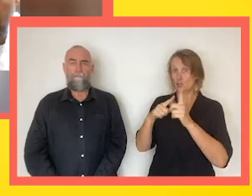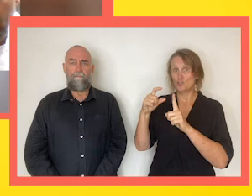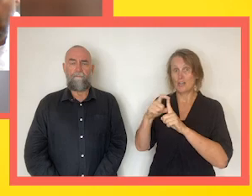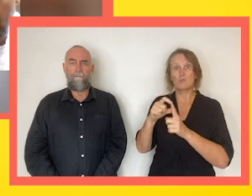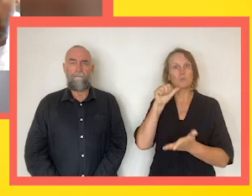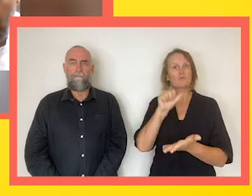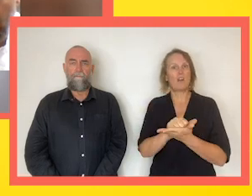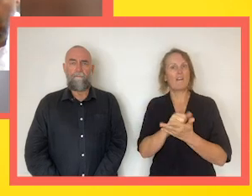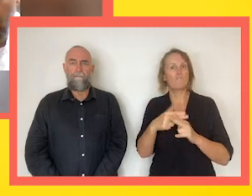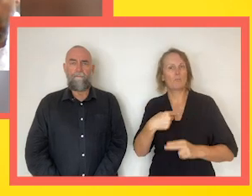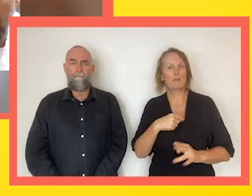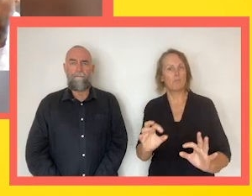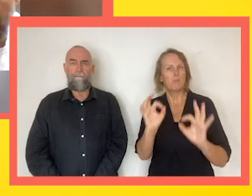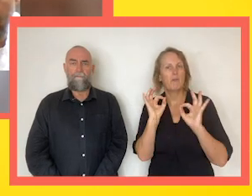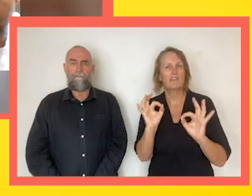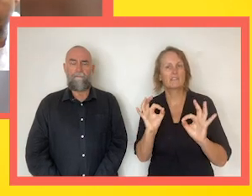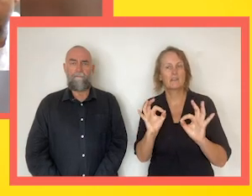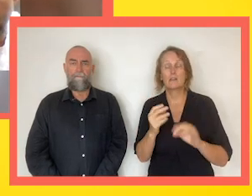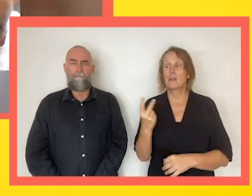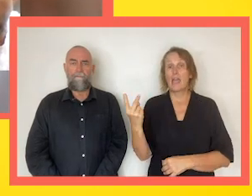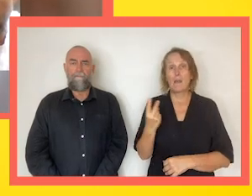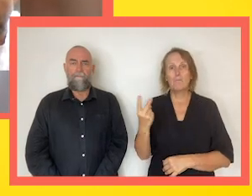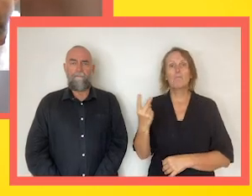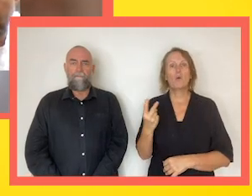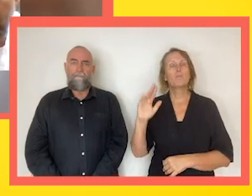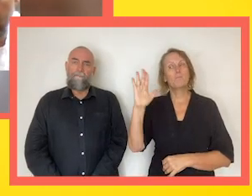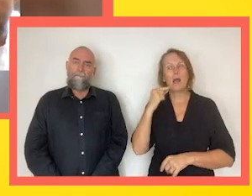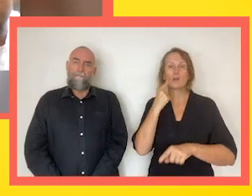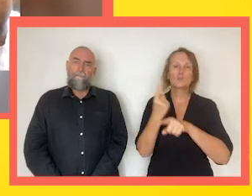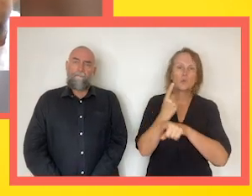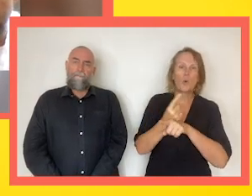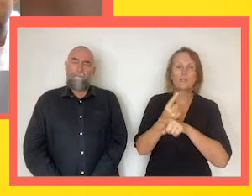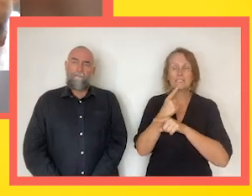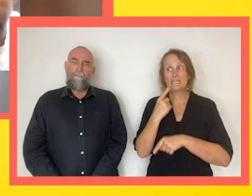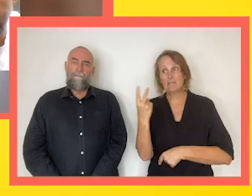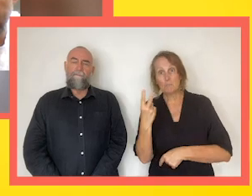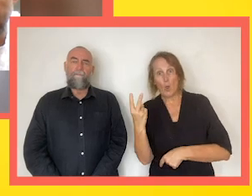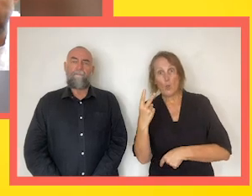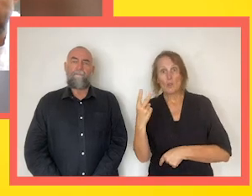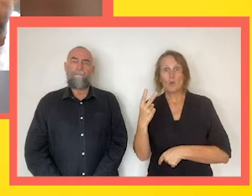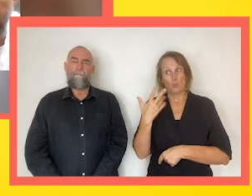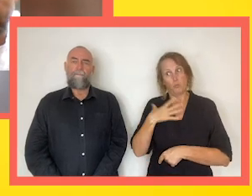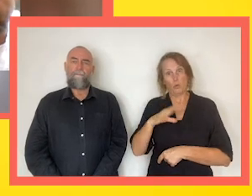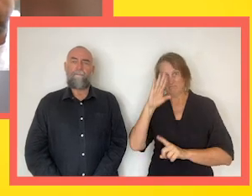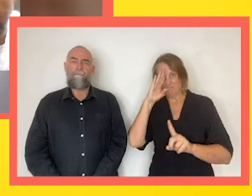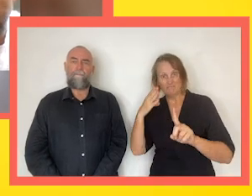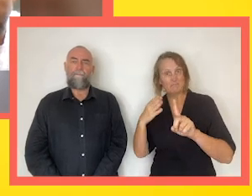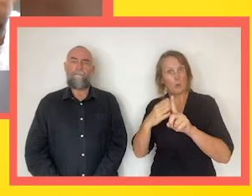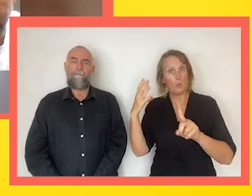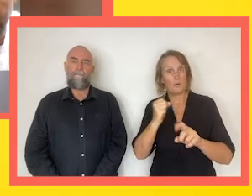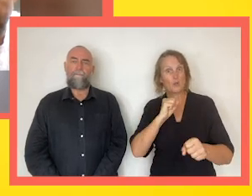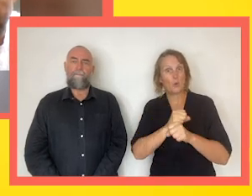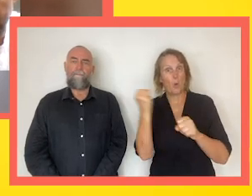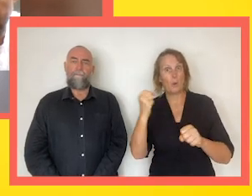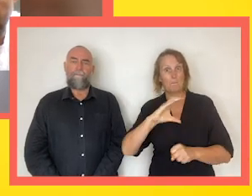to be the right thing and the best call. And we both had kind of had those conversations and said, look, we're in it. We're in this for the gold. We want to enjoy the journey. And